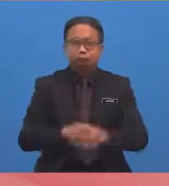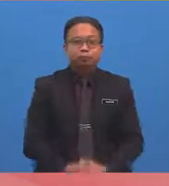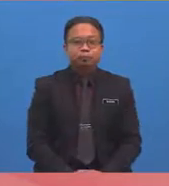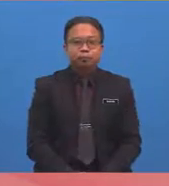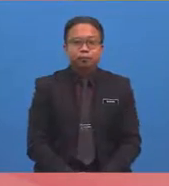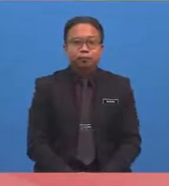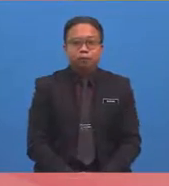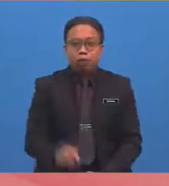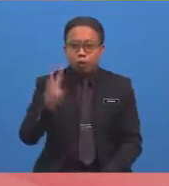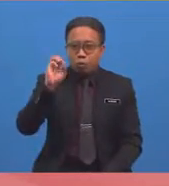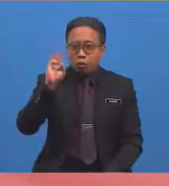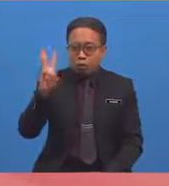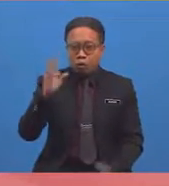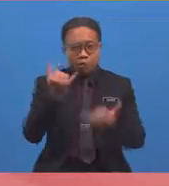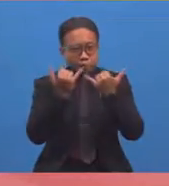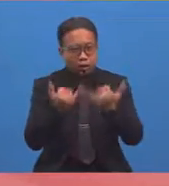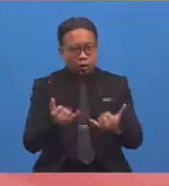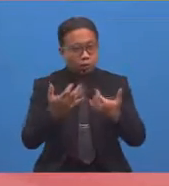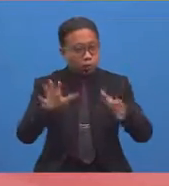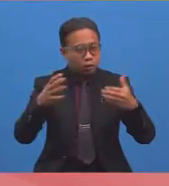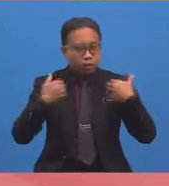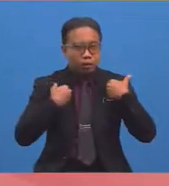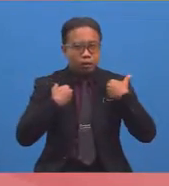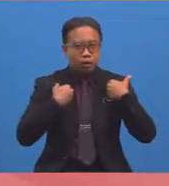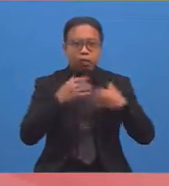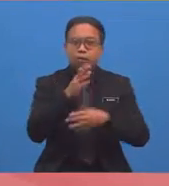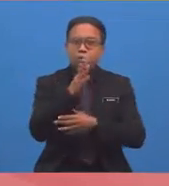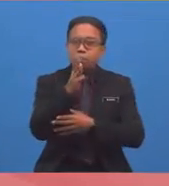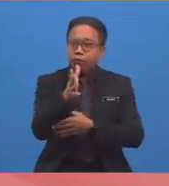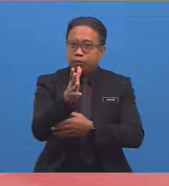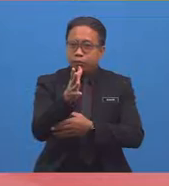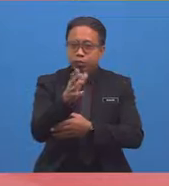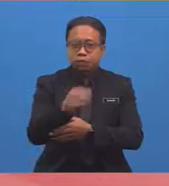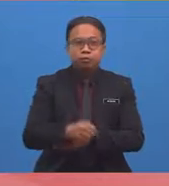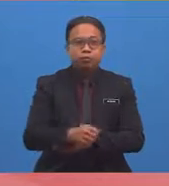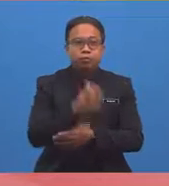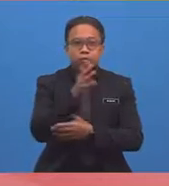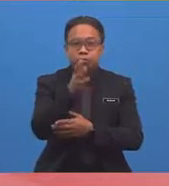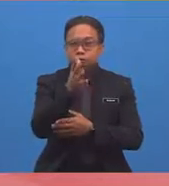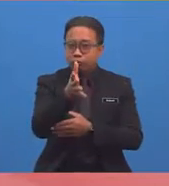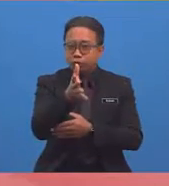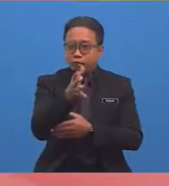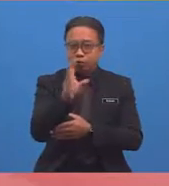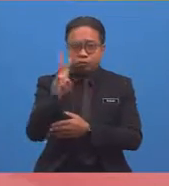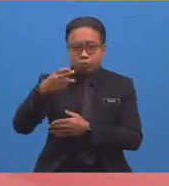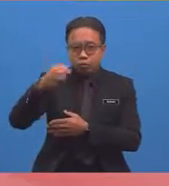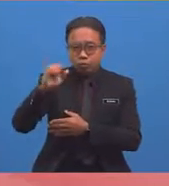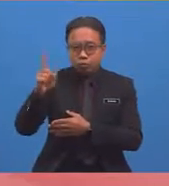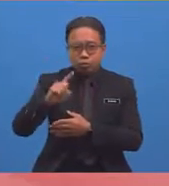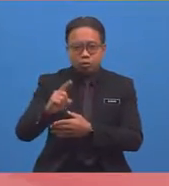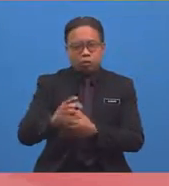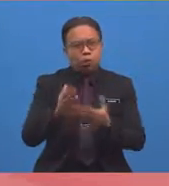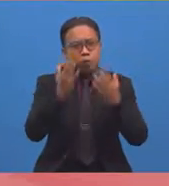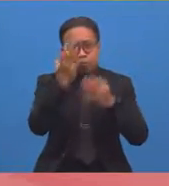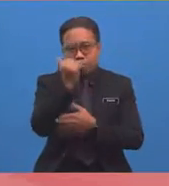Hi. Wow, so now we actually have Miss Grammys. Look at her hair, isn't it cool? Well, why don't all